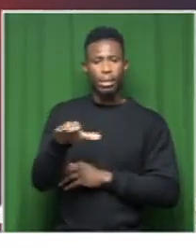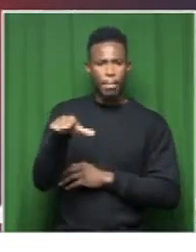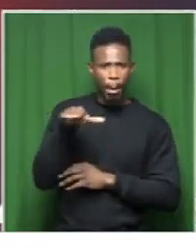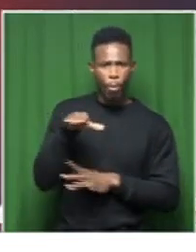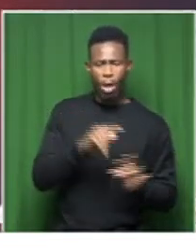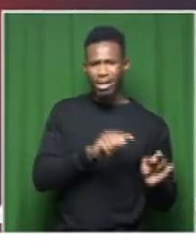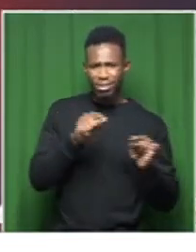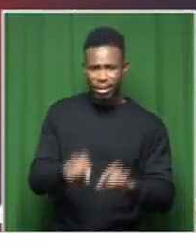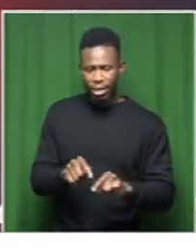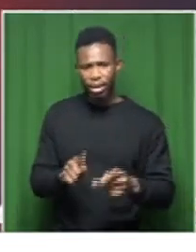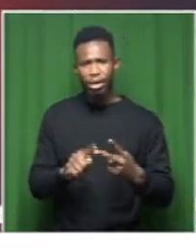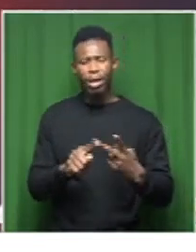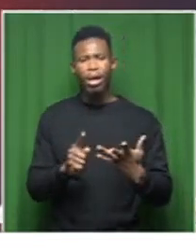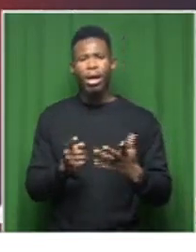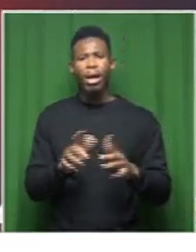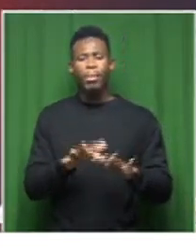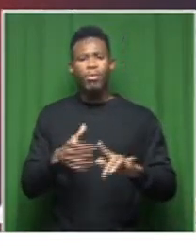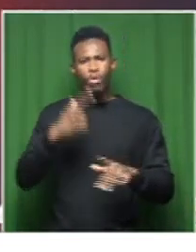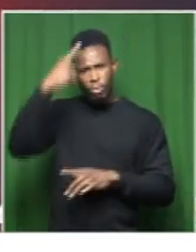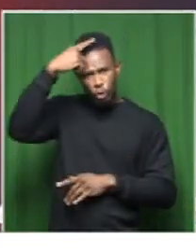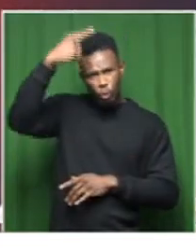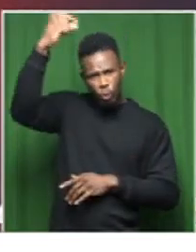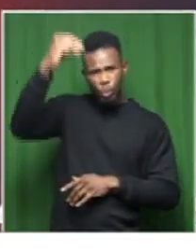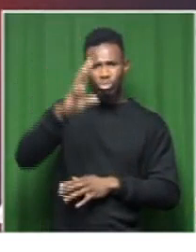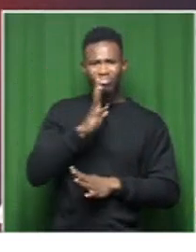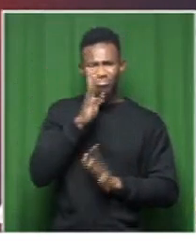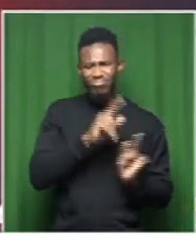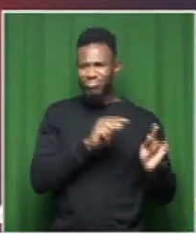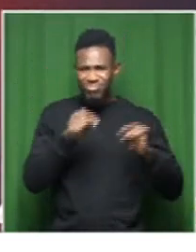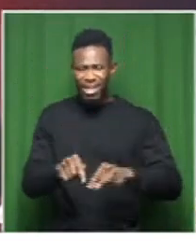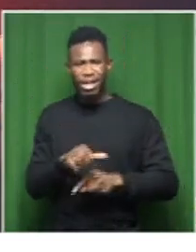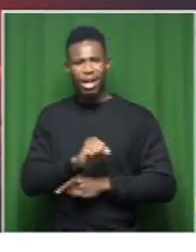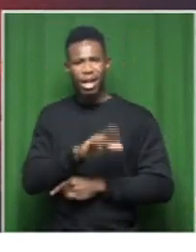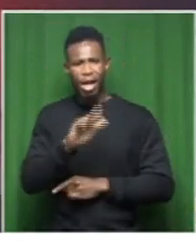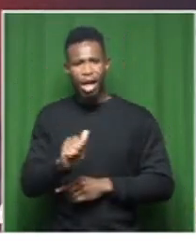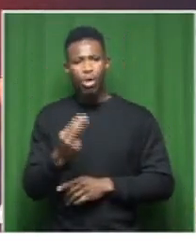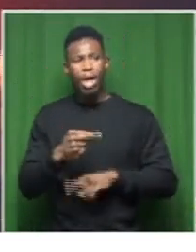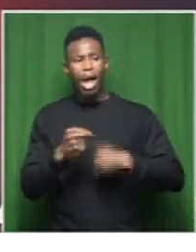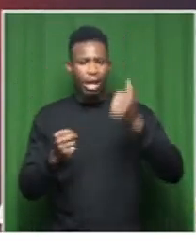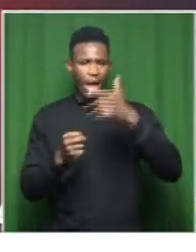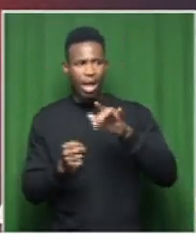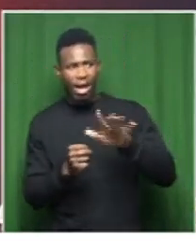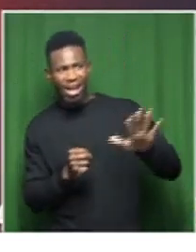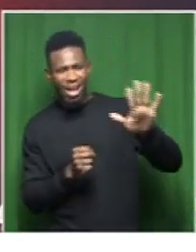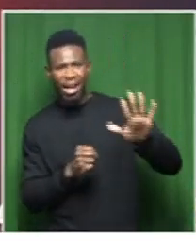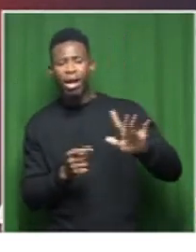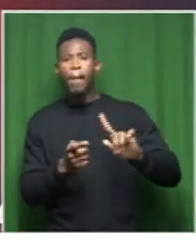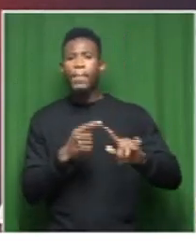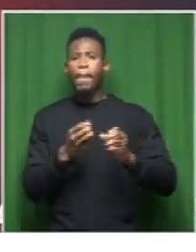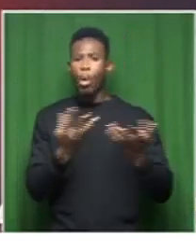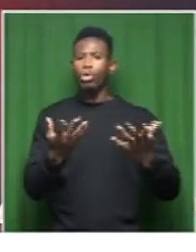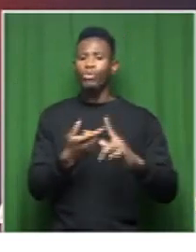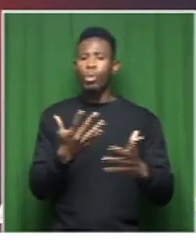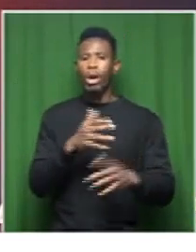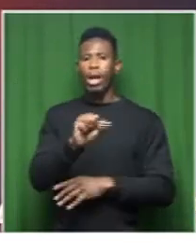Basotho nationals coming into South Africa, and you look into the immigration policies of other African countries, particularly within the SADC region,